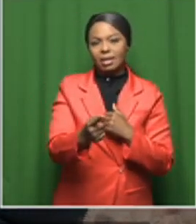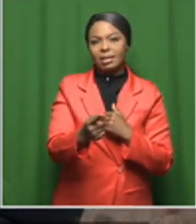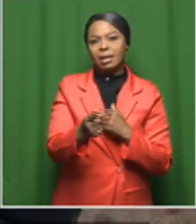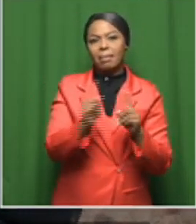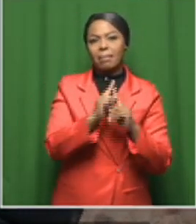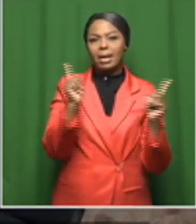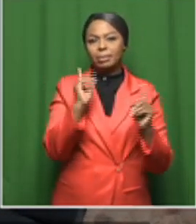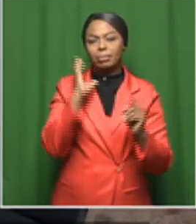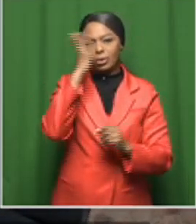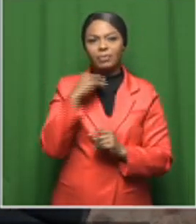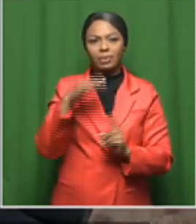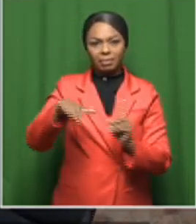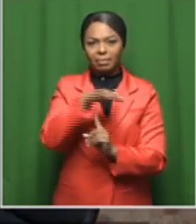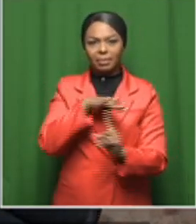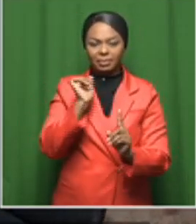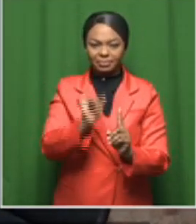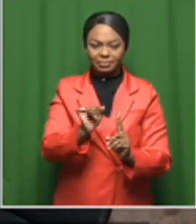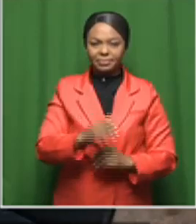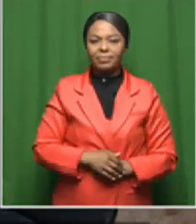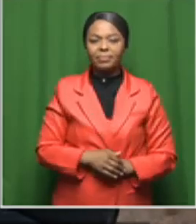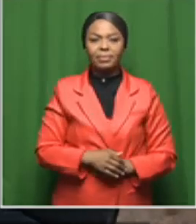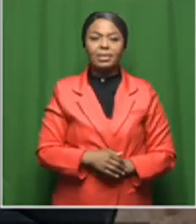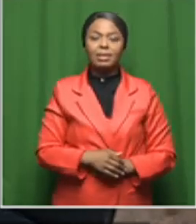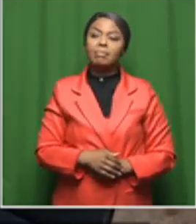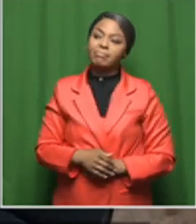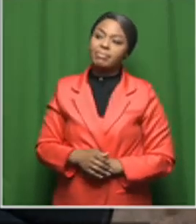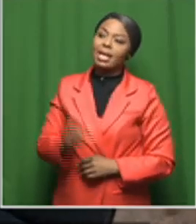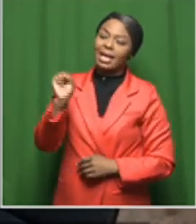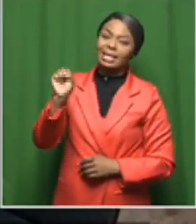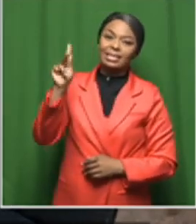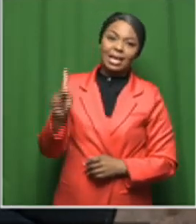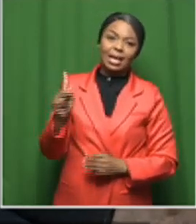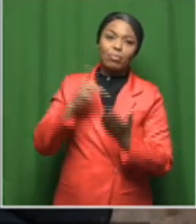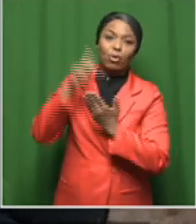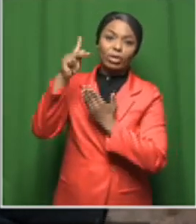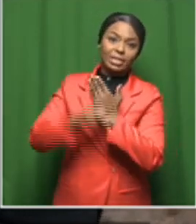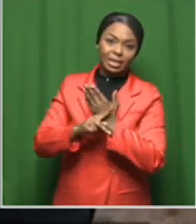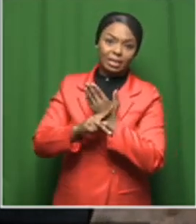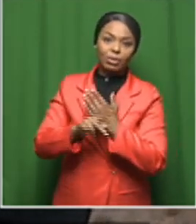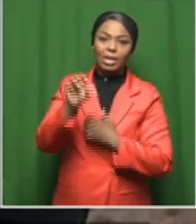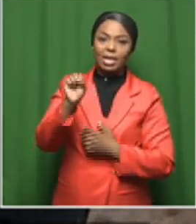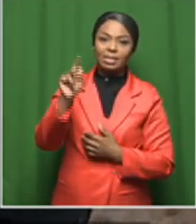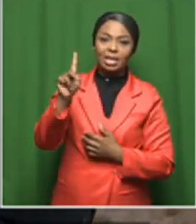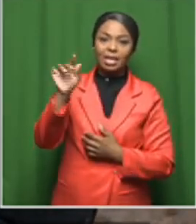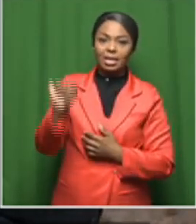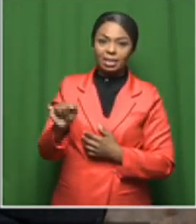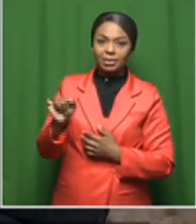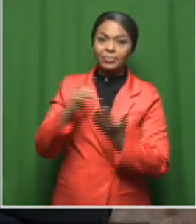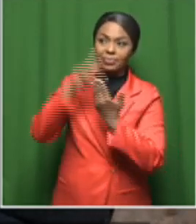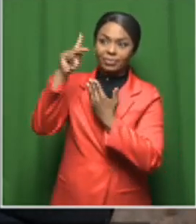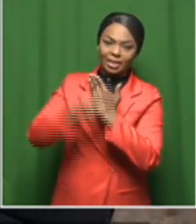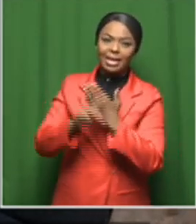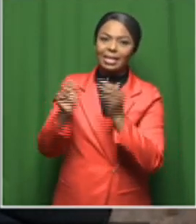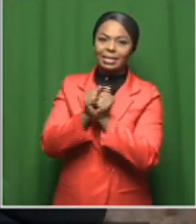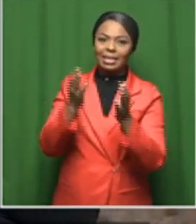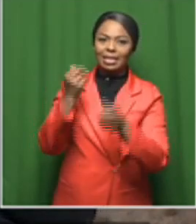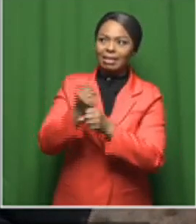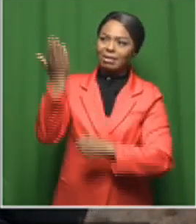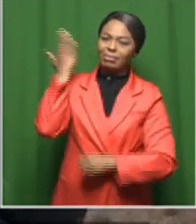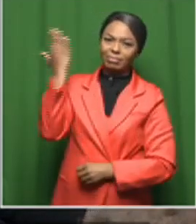The SK project started more than 20 years ago. So it has been a